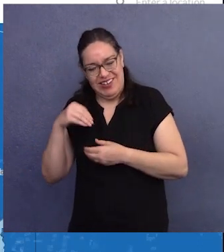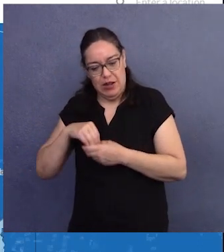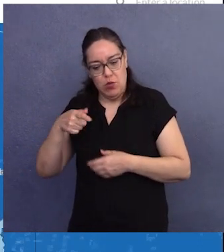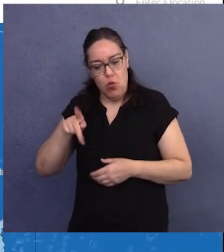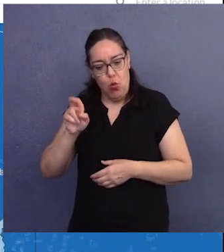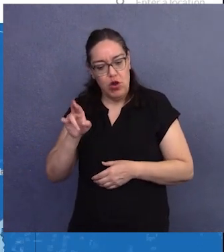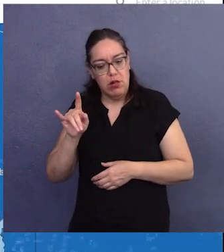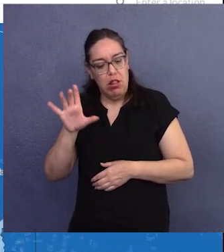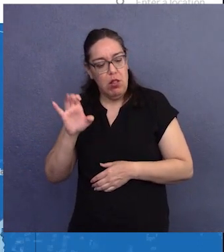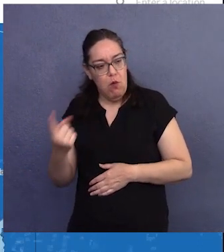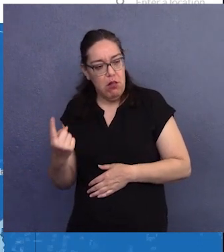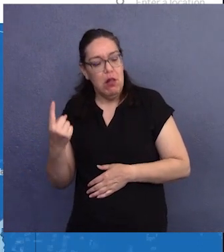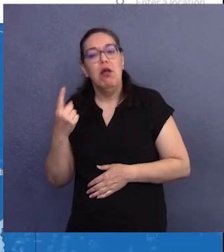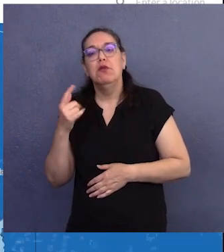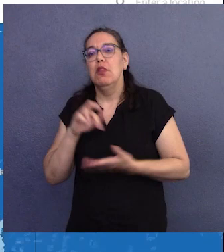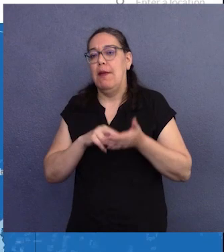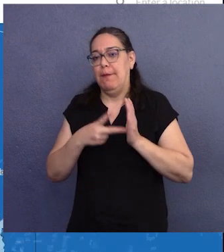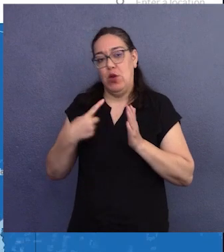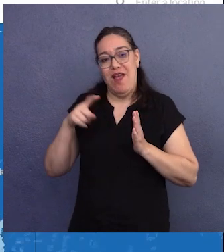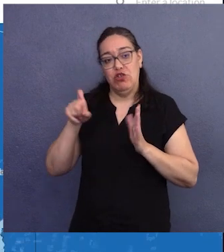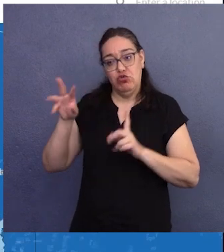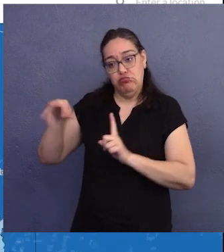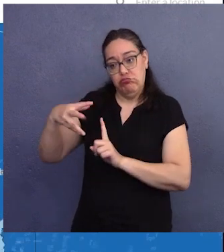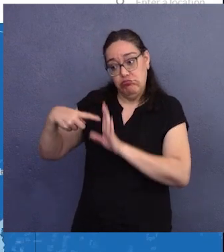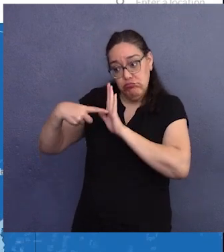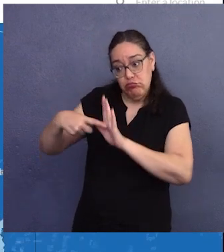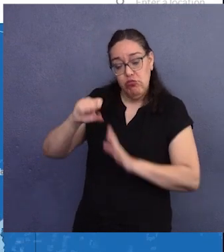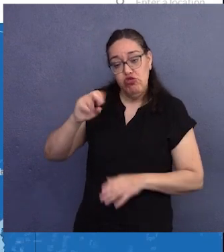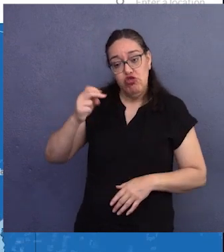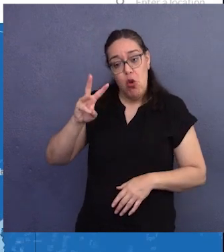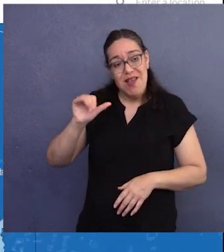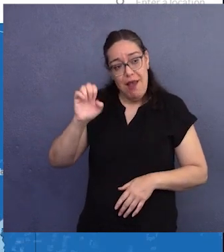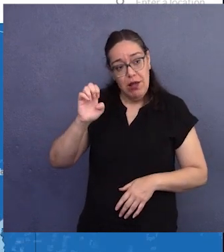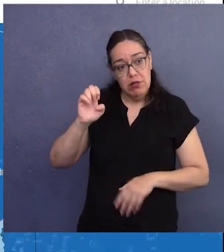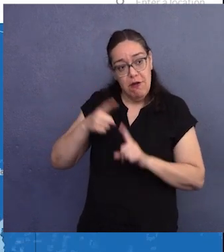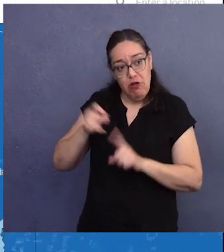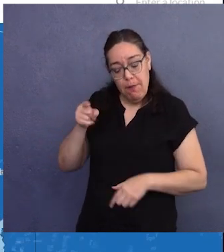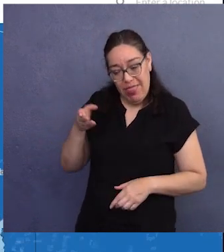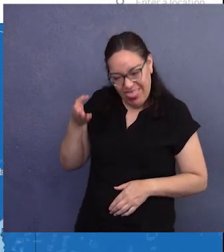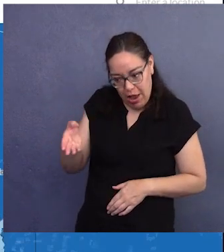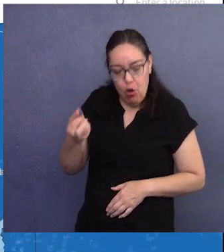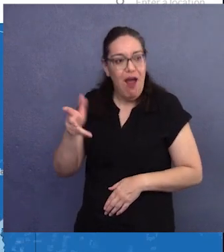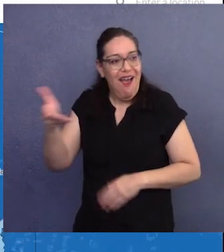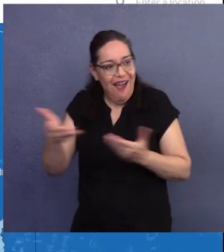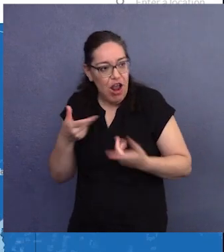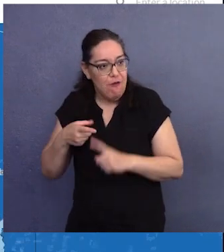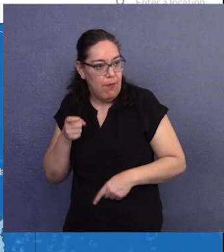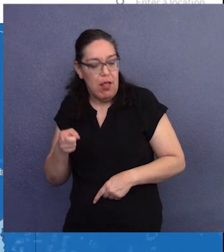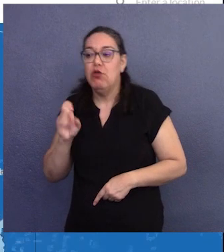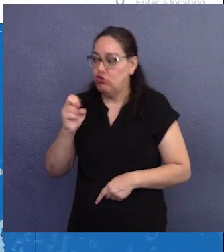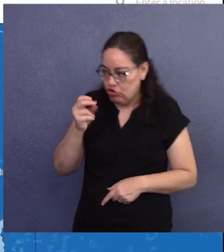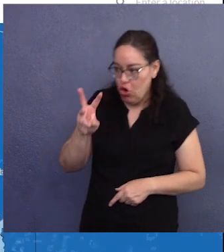that mean that like we have to showcase our projects within quartile 1, or we need to hire people from quartile 1?